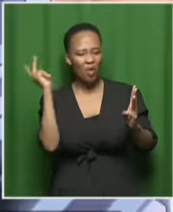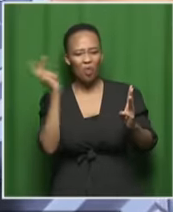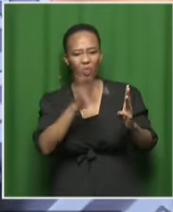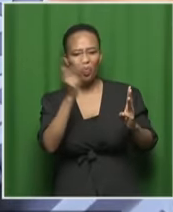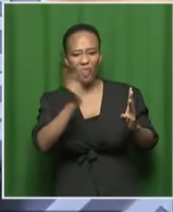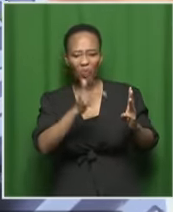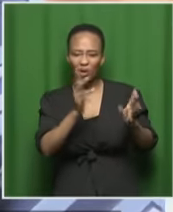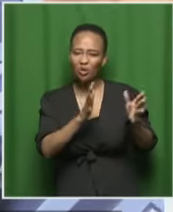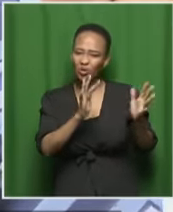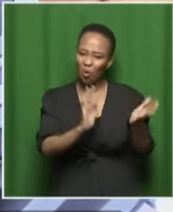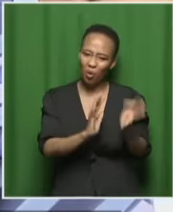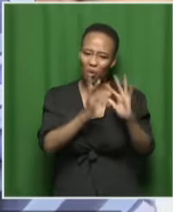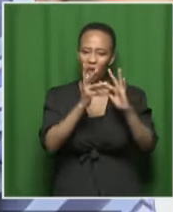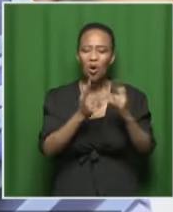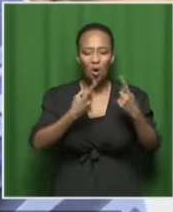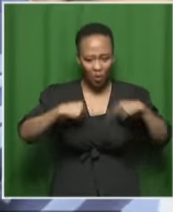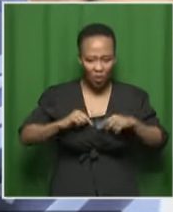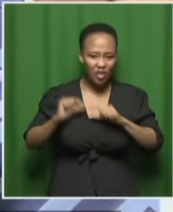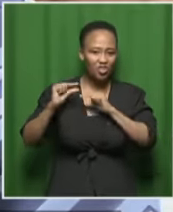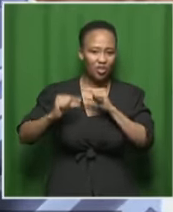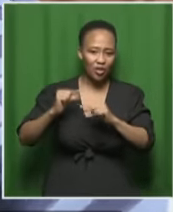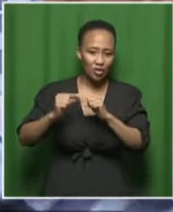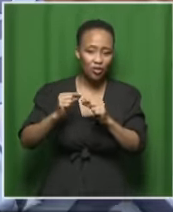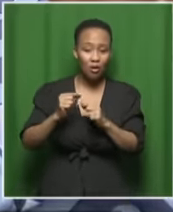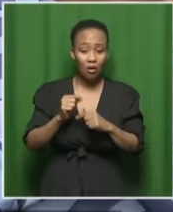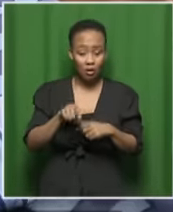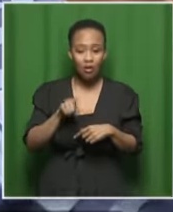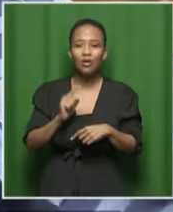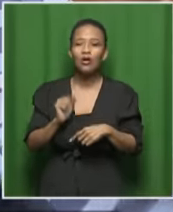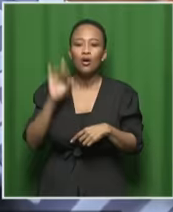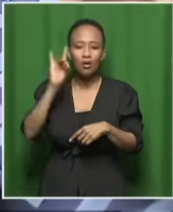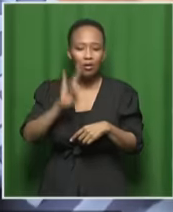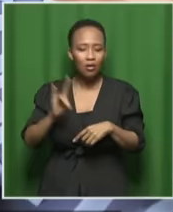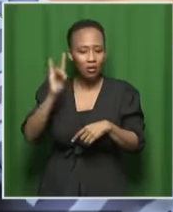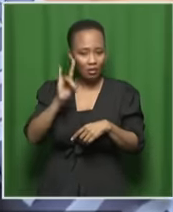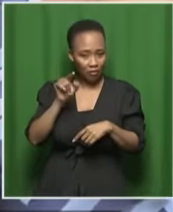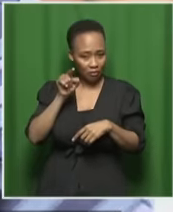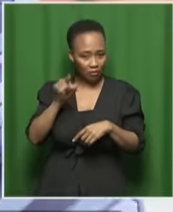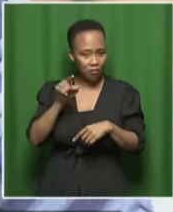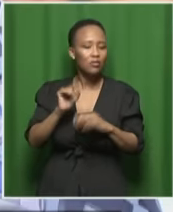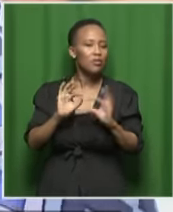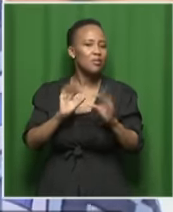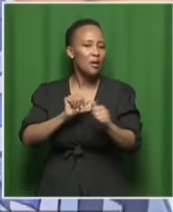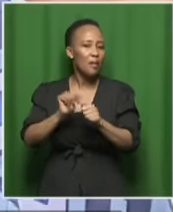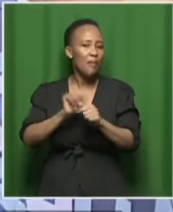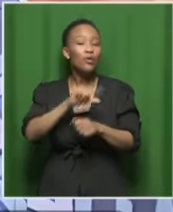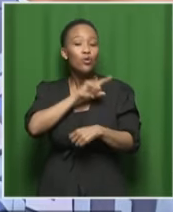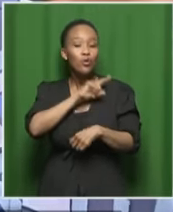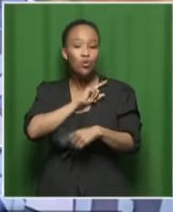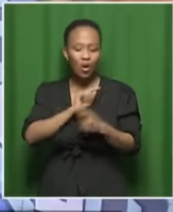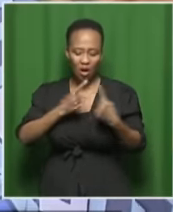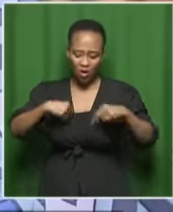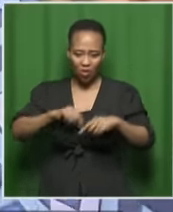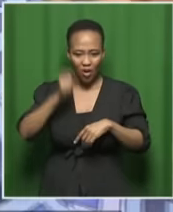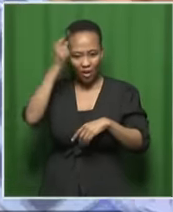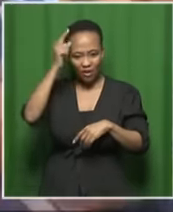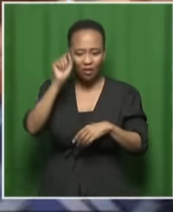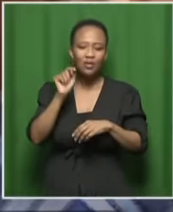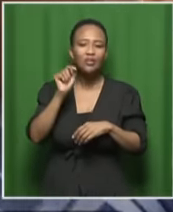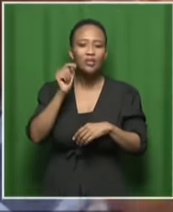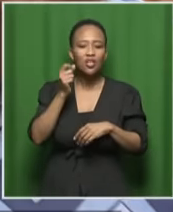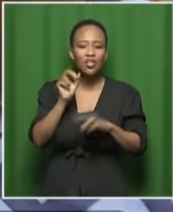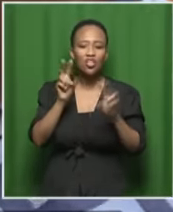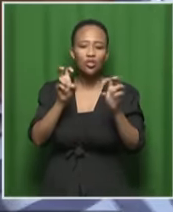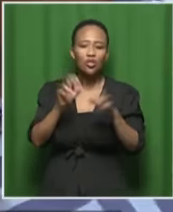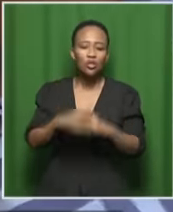the generation that must ensure that the hostels are in a better state than they are now, purely because we understand the issues that they've just raised. Thank